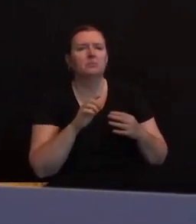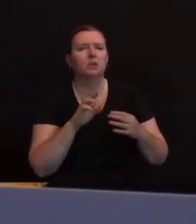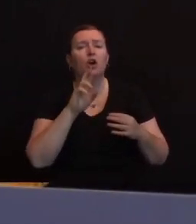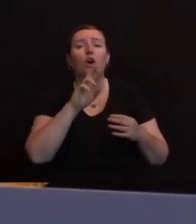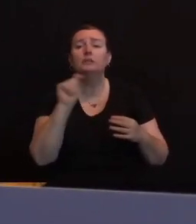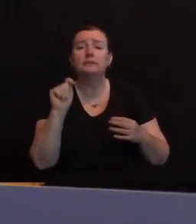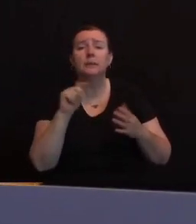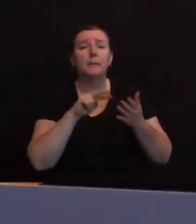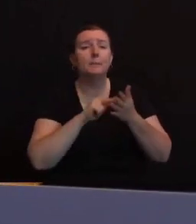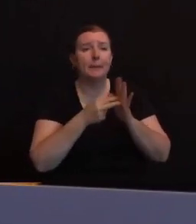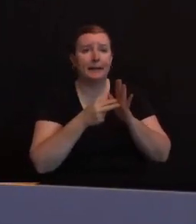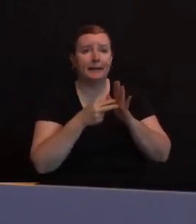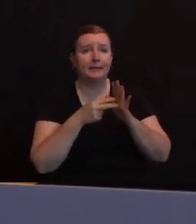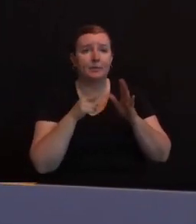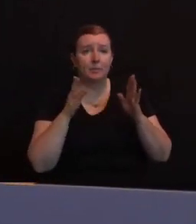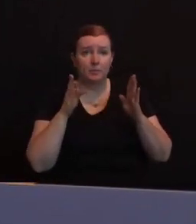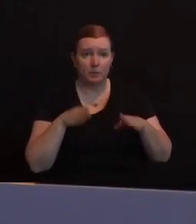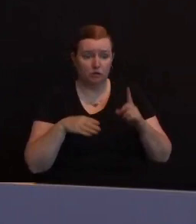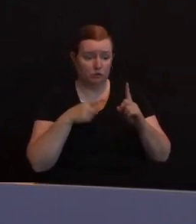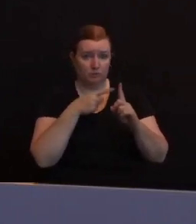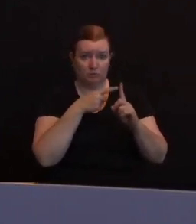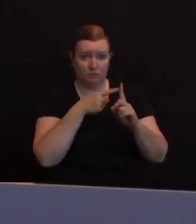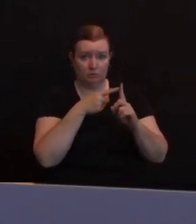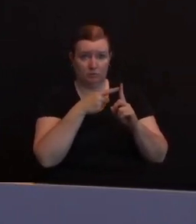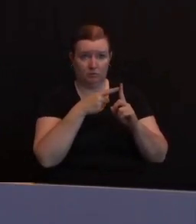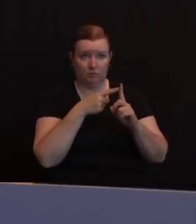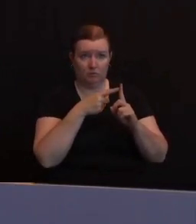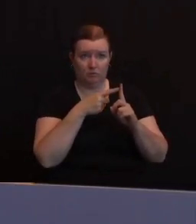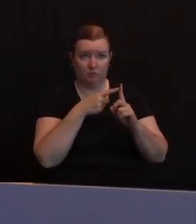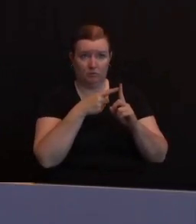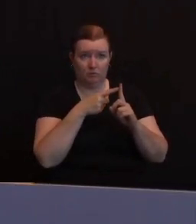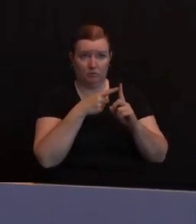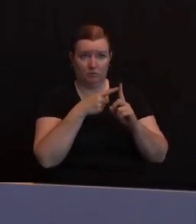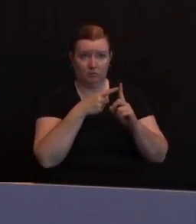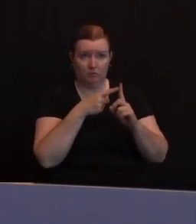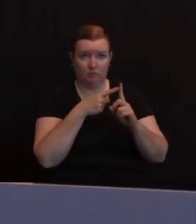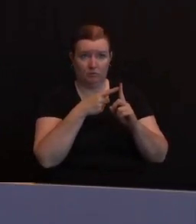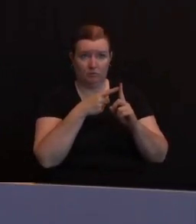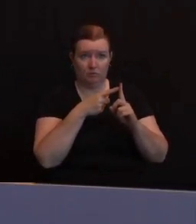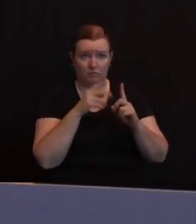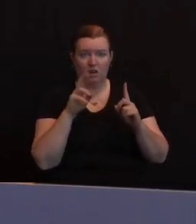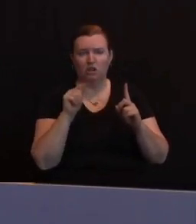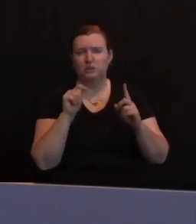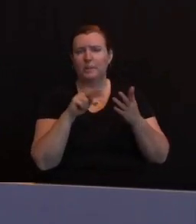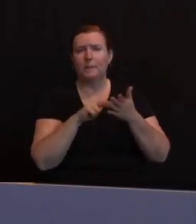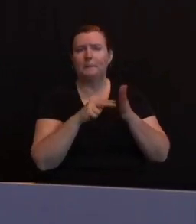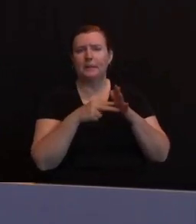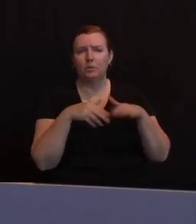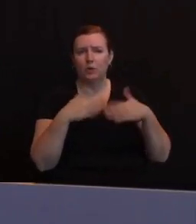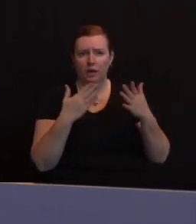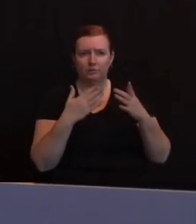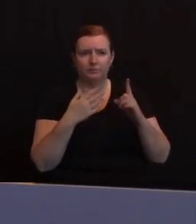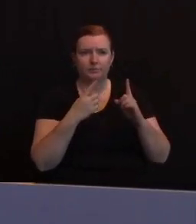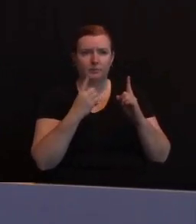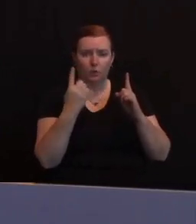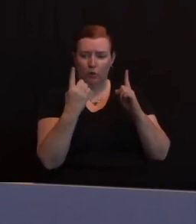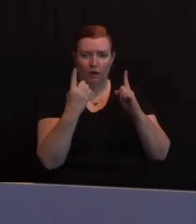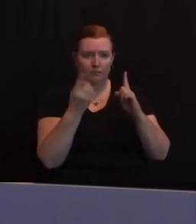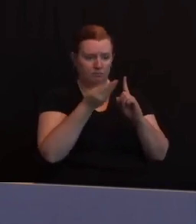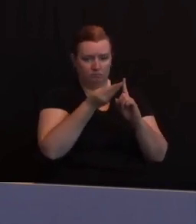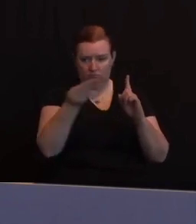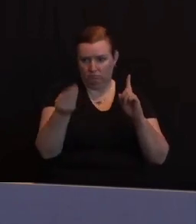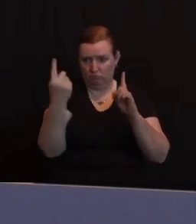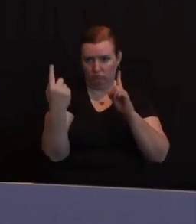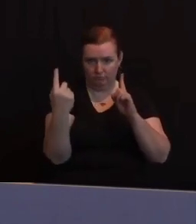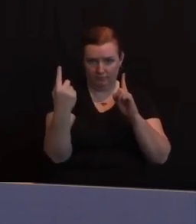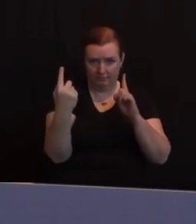have, the number then refers to the number of possible other individuals who might potentially get infected.